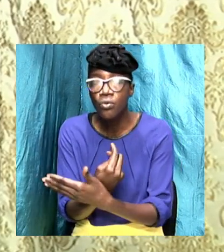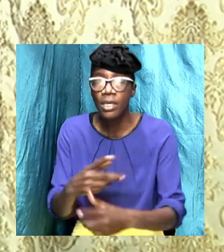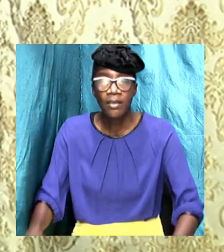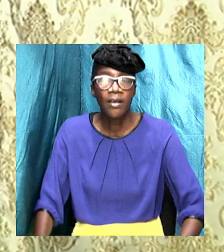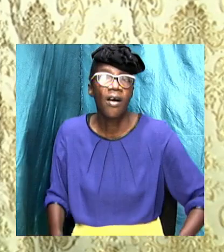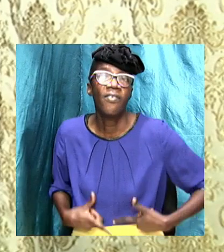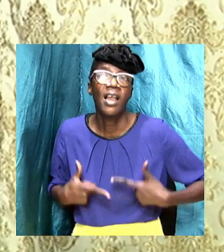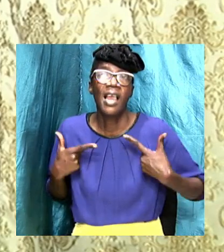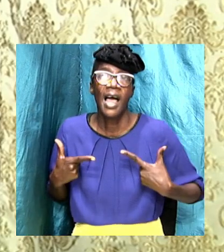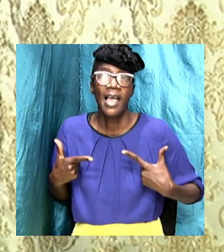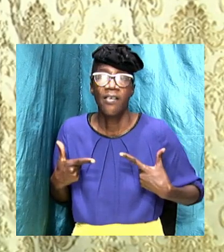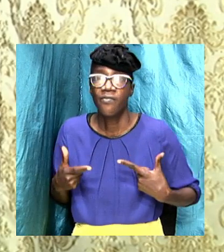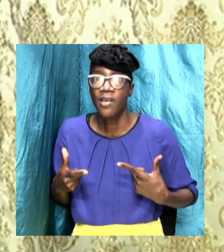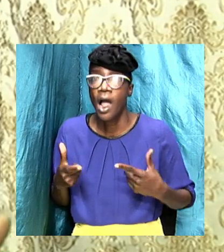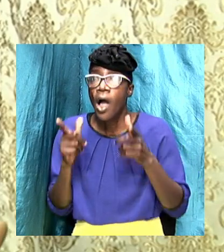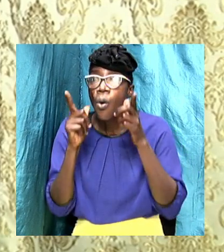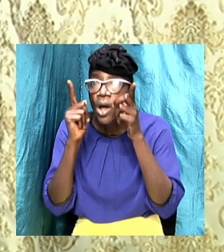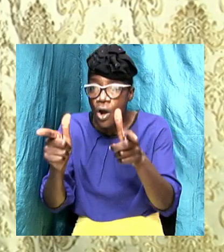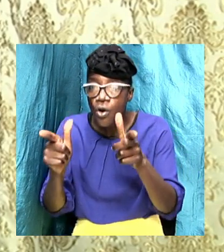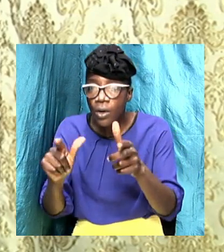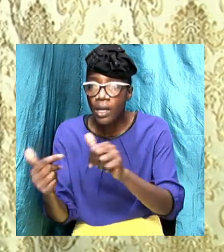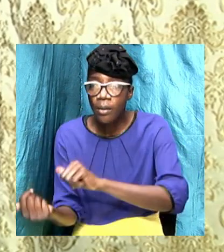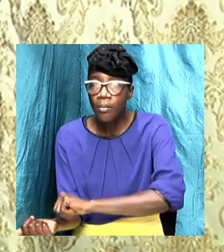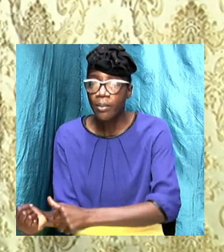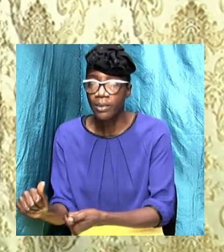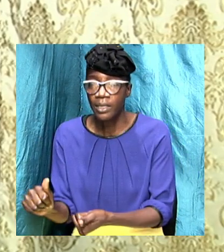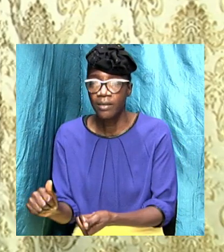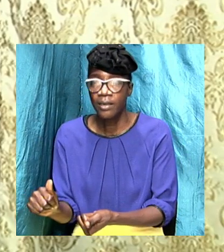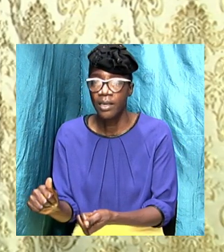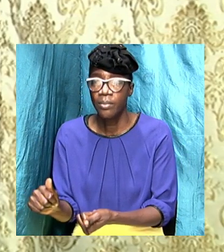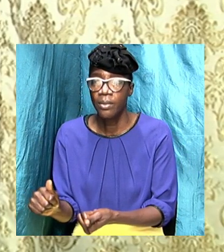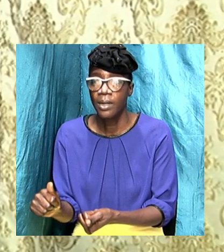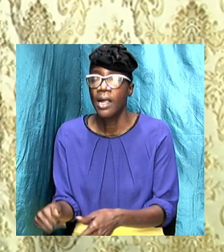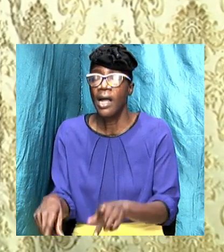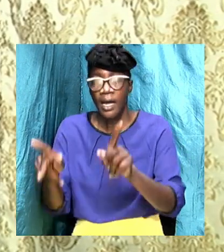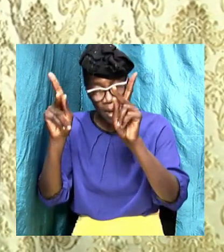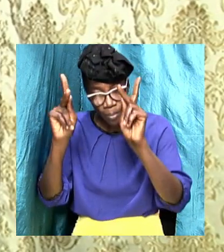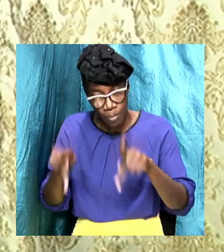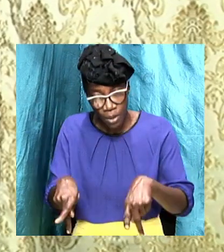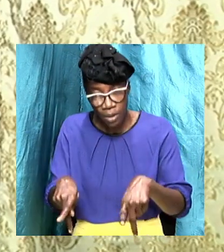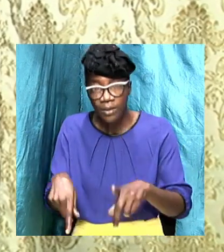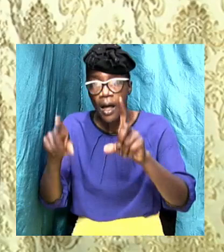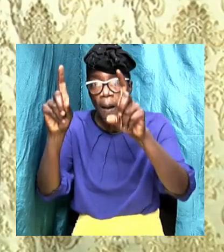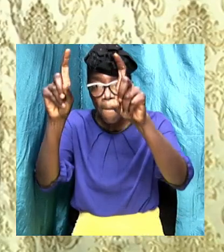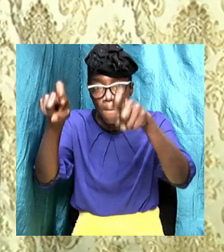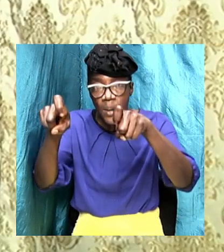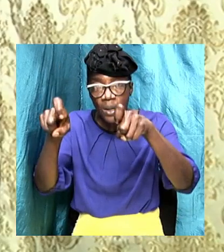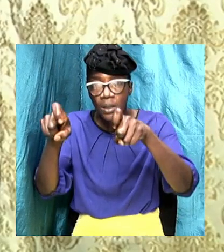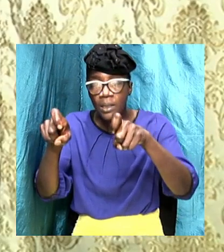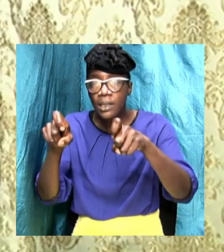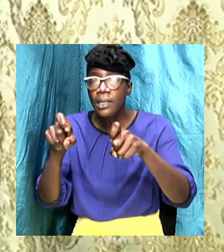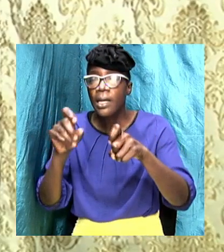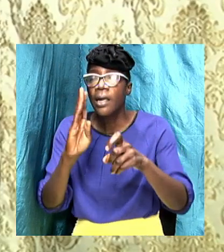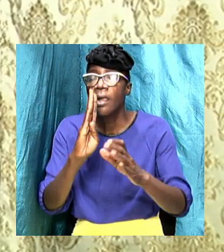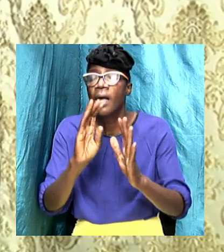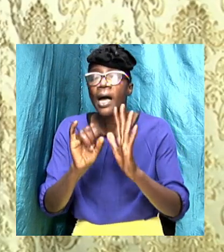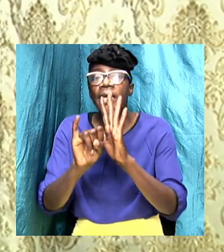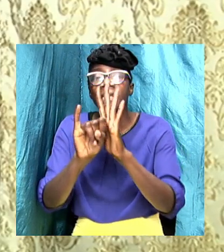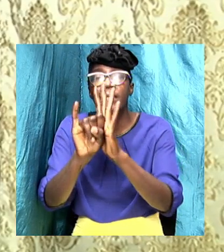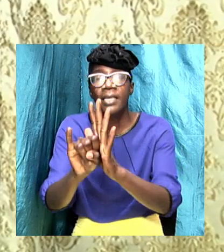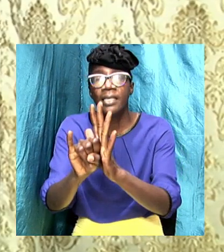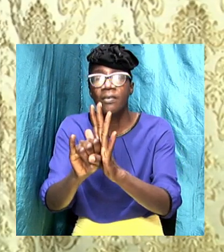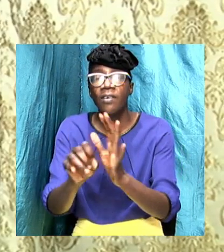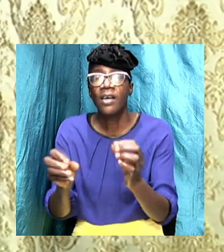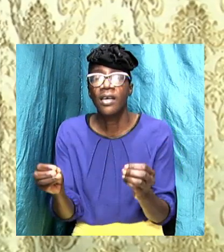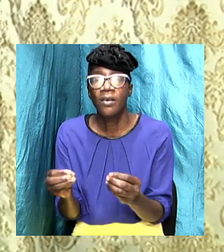And we look in baptism and we say that as an individual, we must be identified